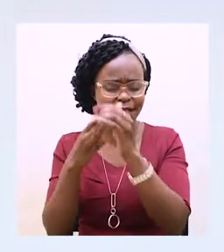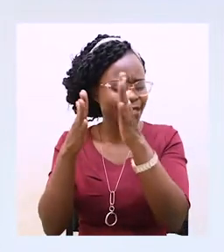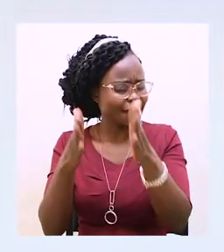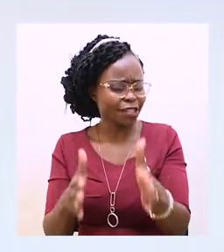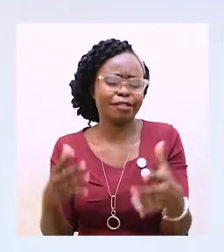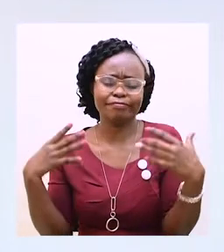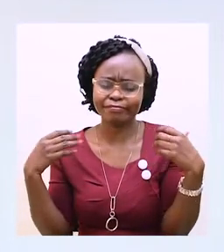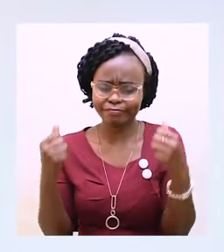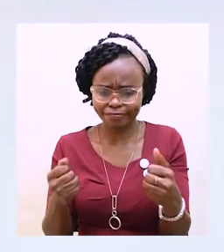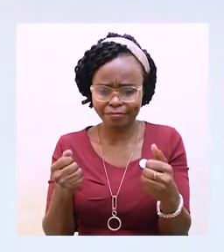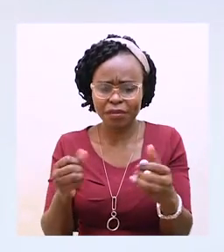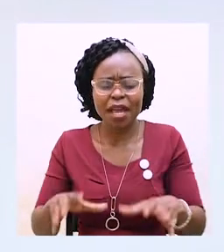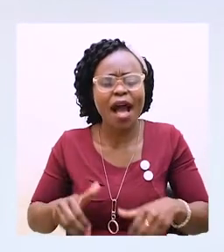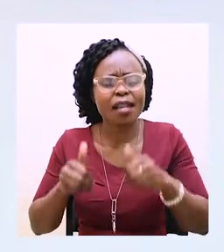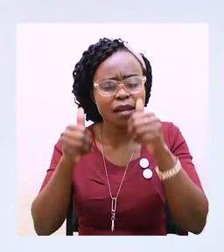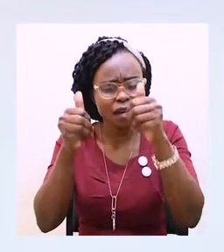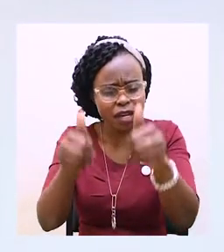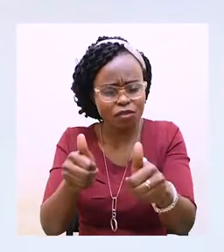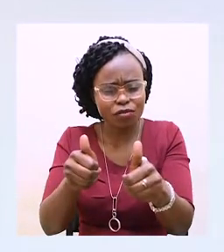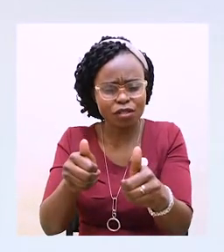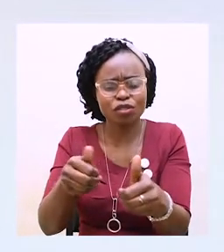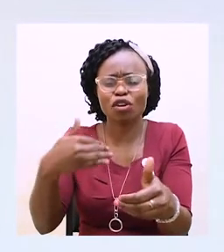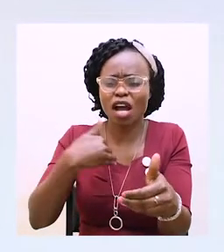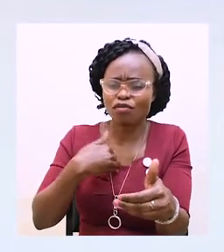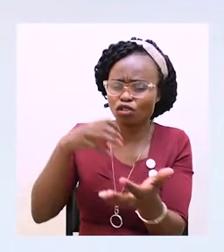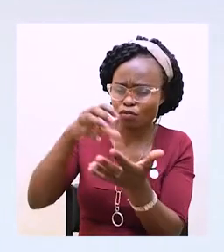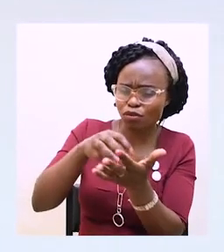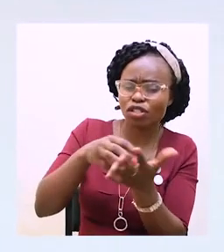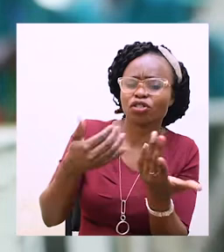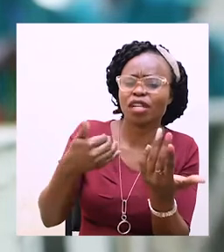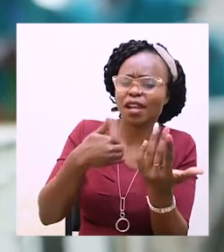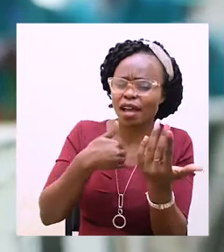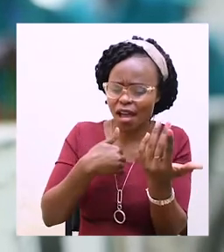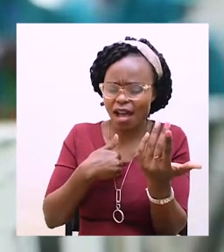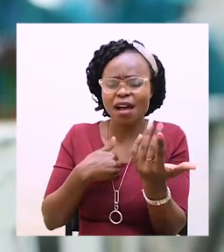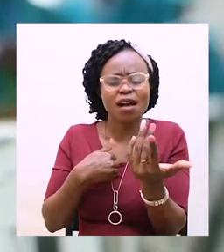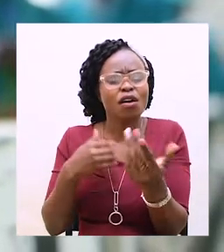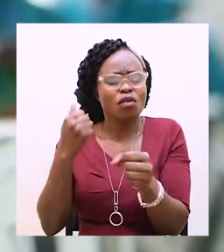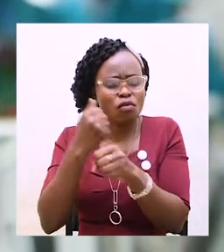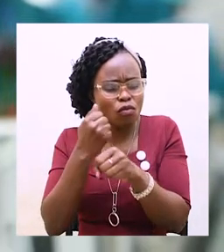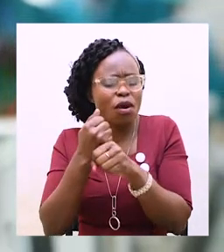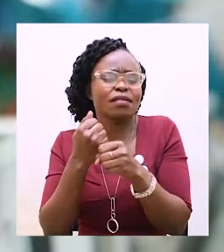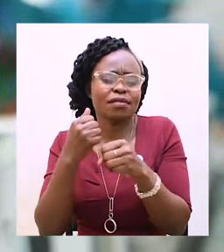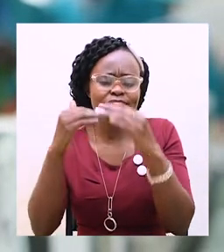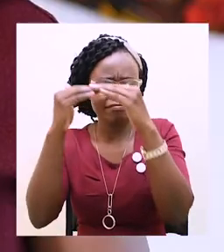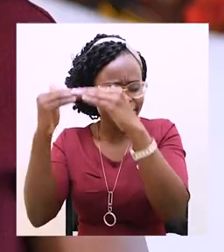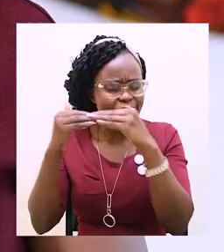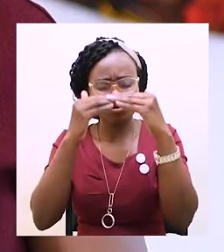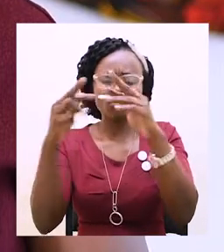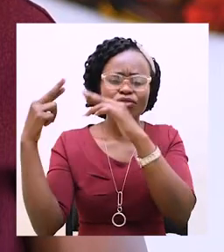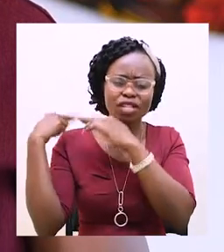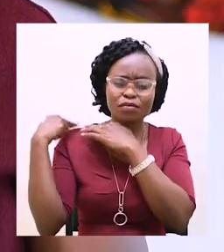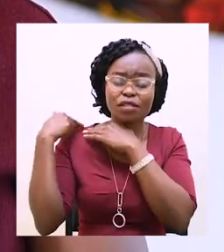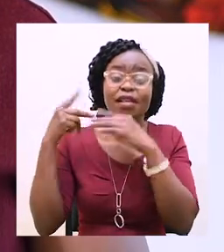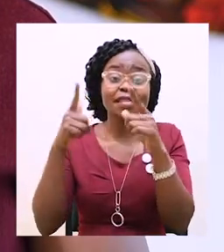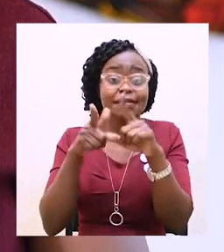capacities, allowing them to start taking those positions and demanding for workplaces that are equal, that are responsive, but